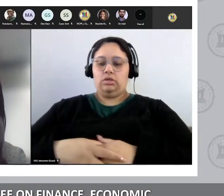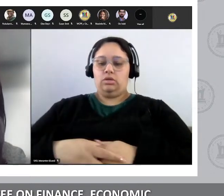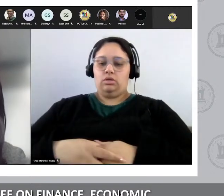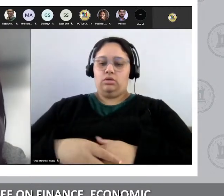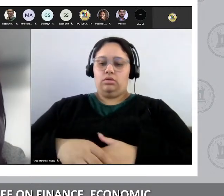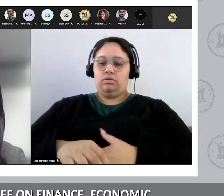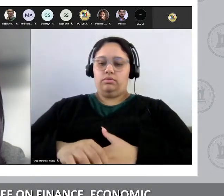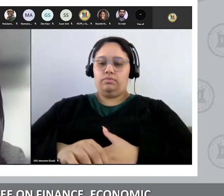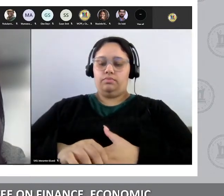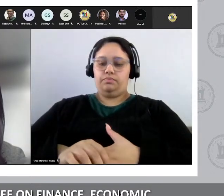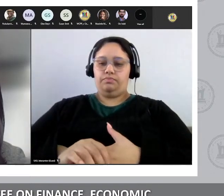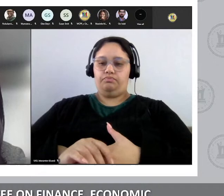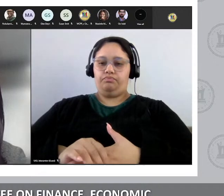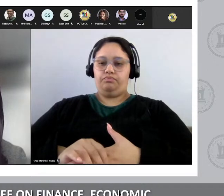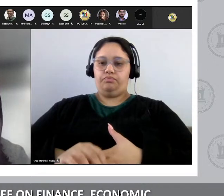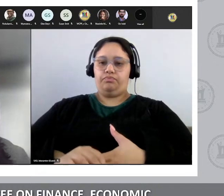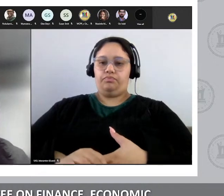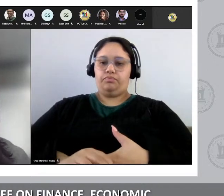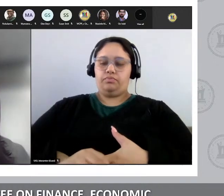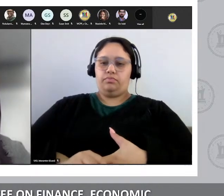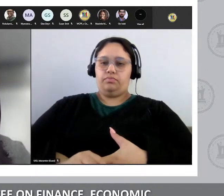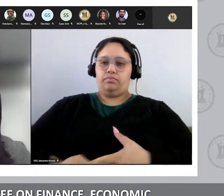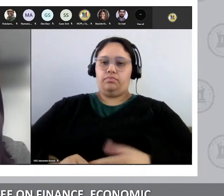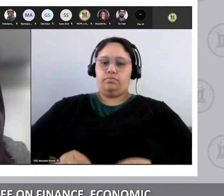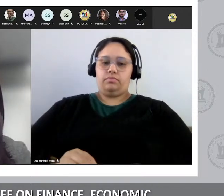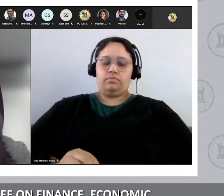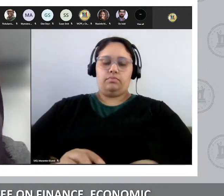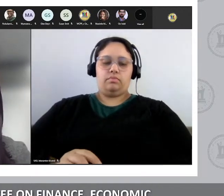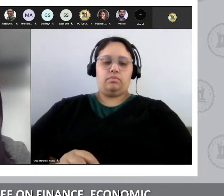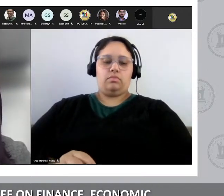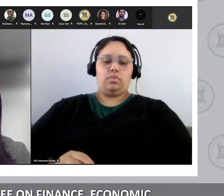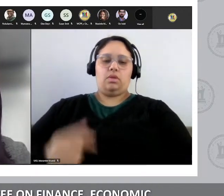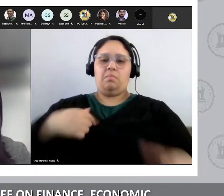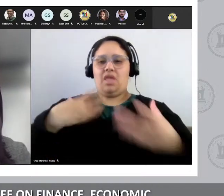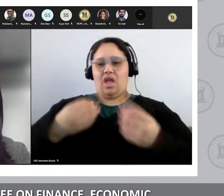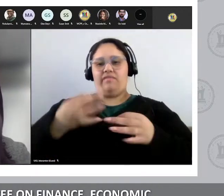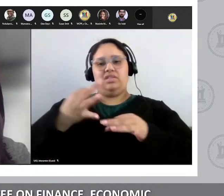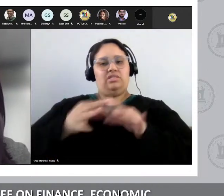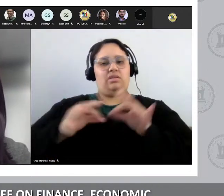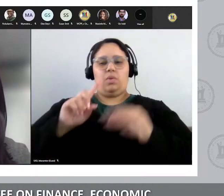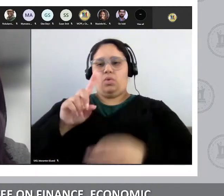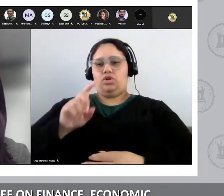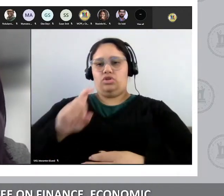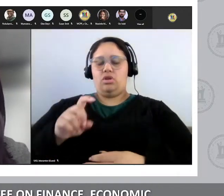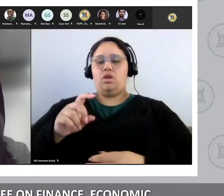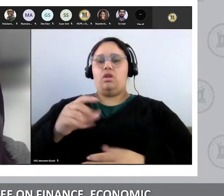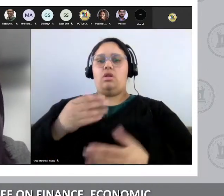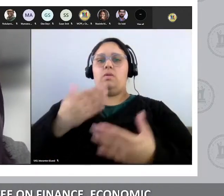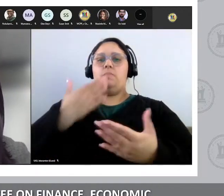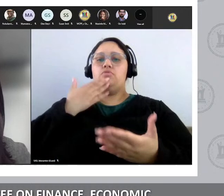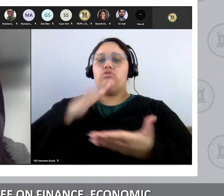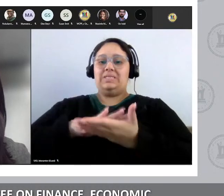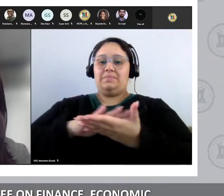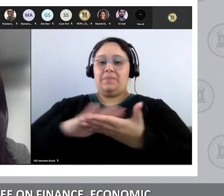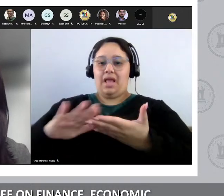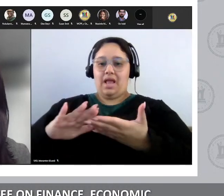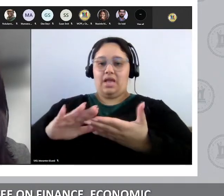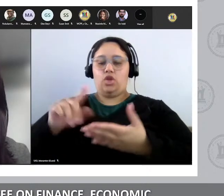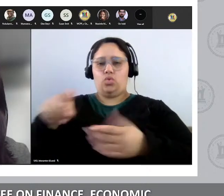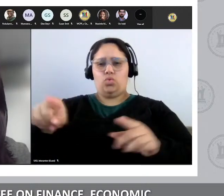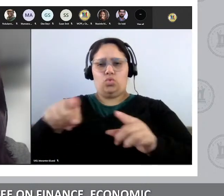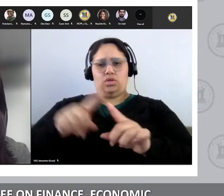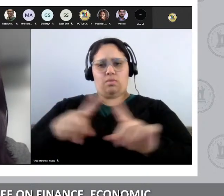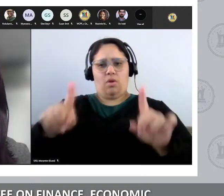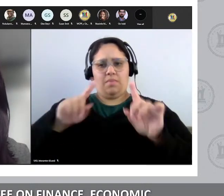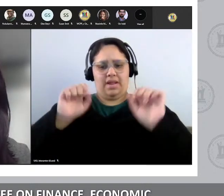And Chair, I just got a very simple question. In terms of Mitchell's plan, can the department